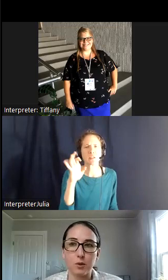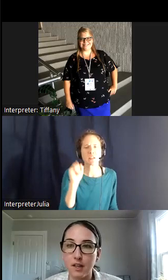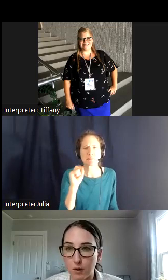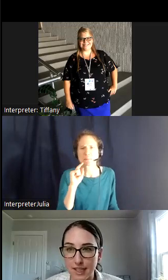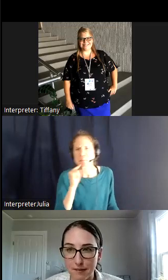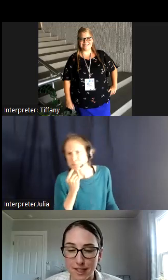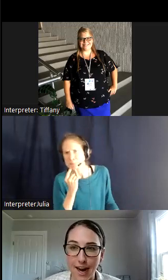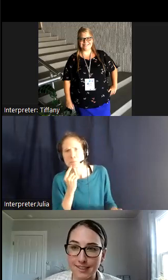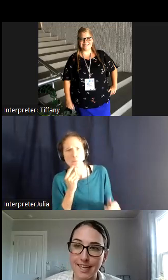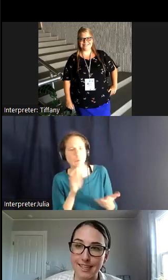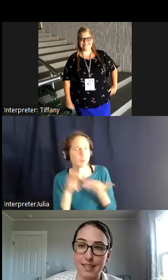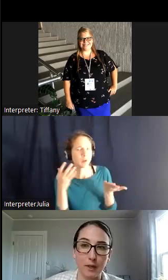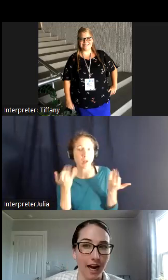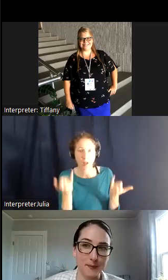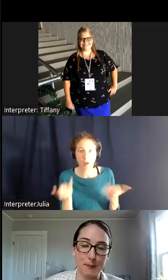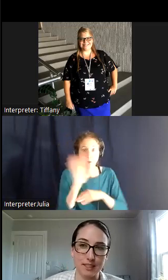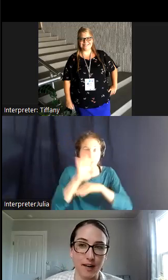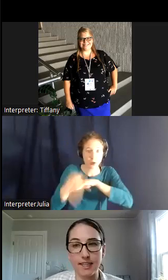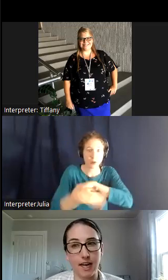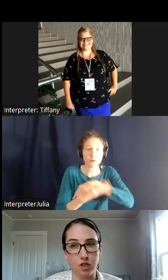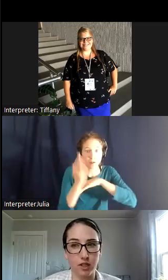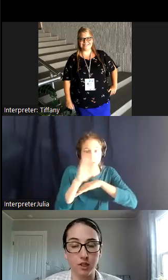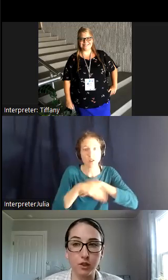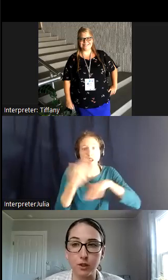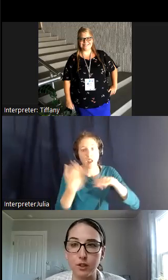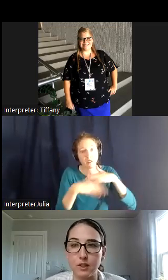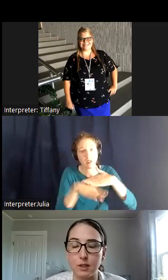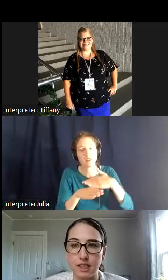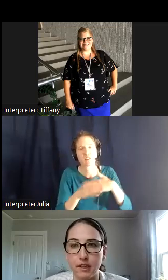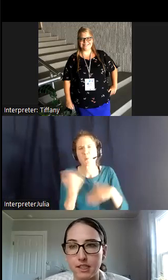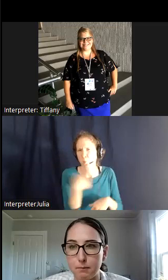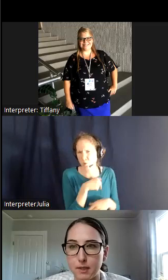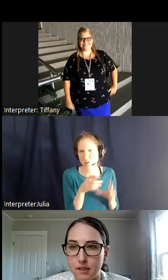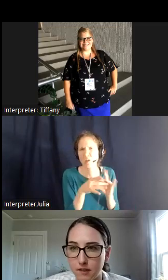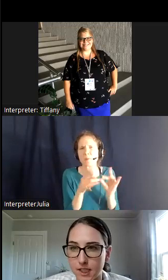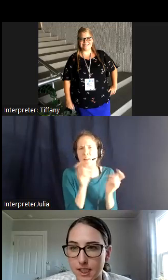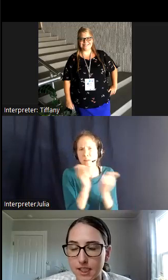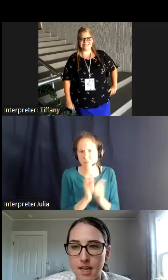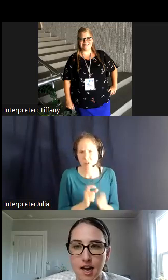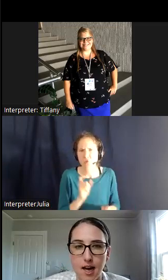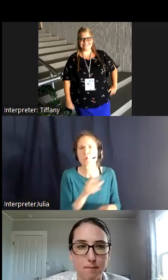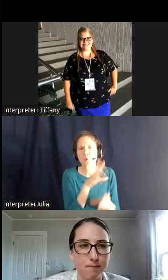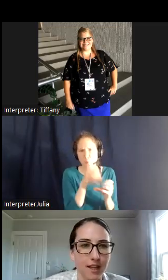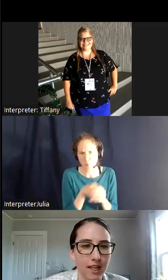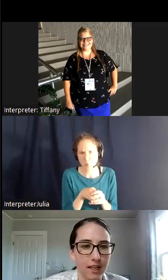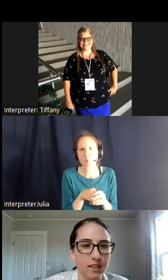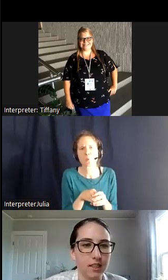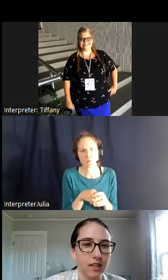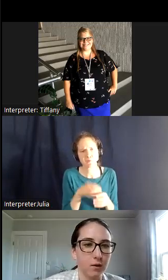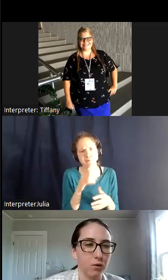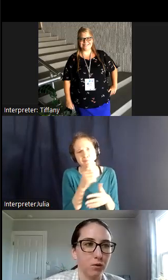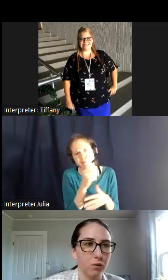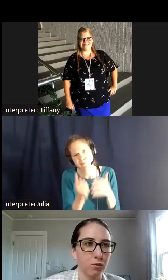of that 24/7 access, and we have specified that should include those specific subset of services.